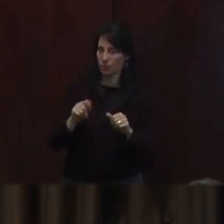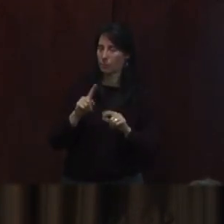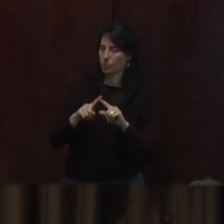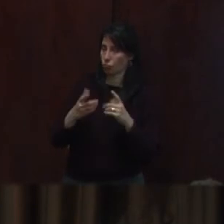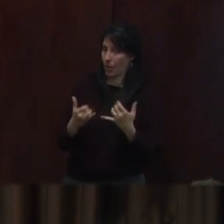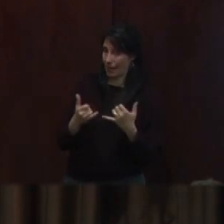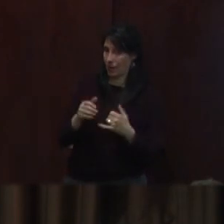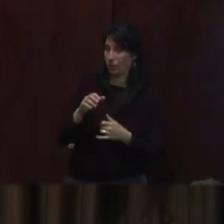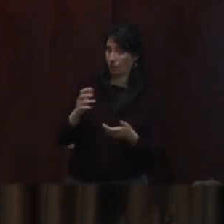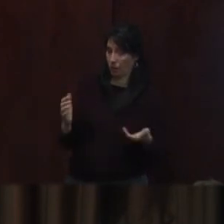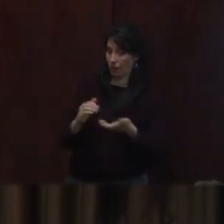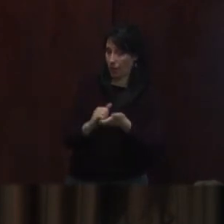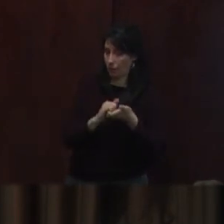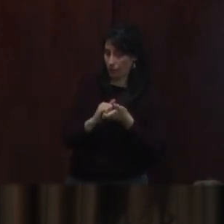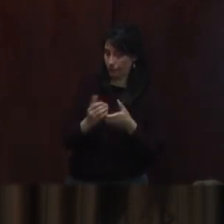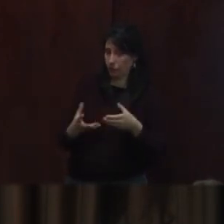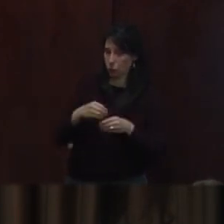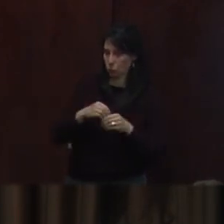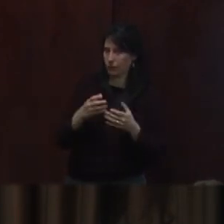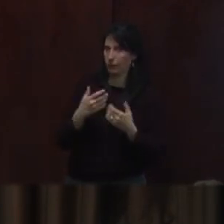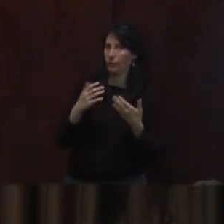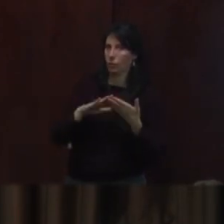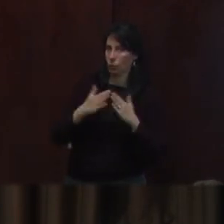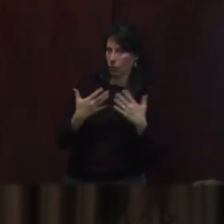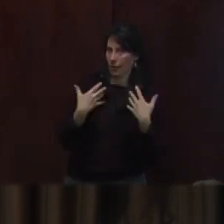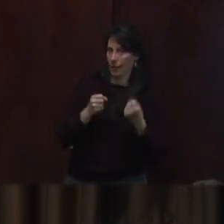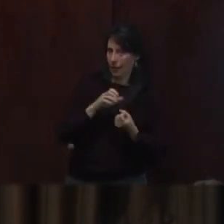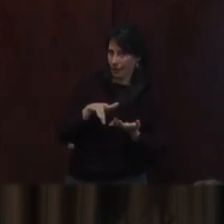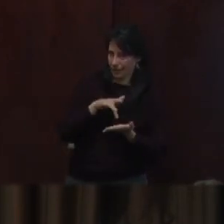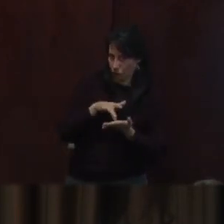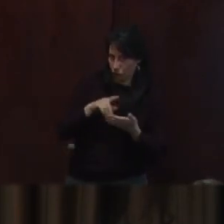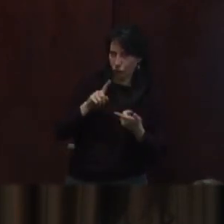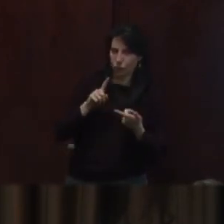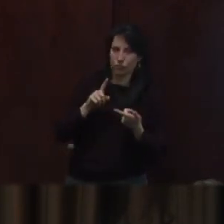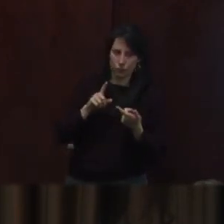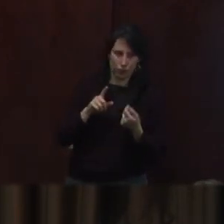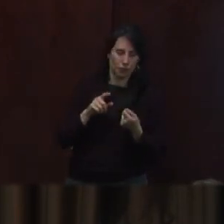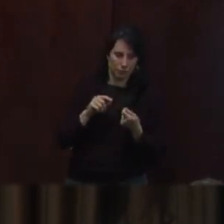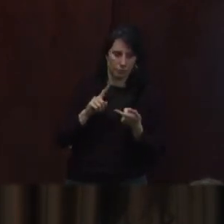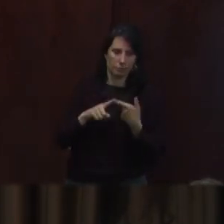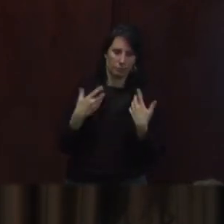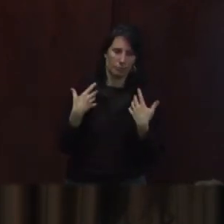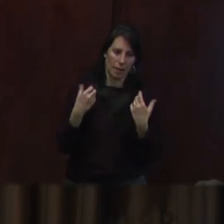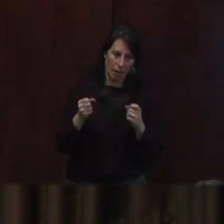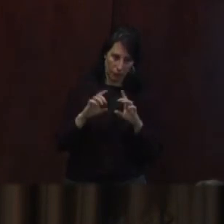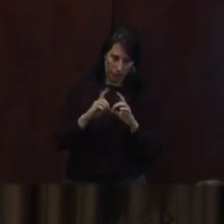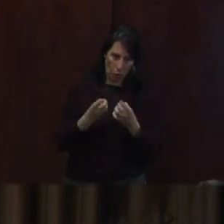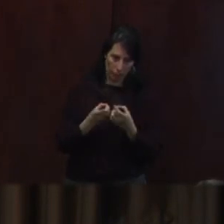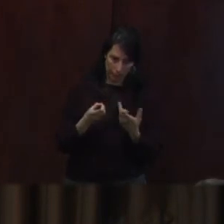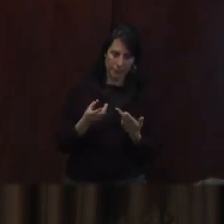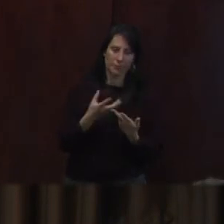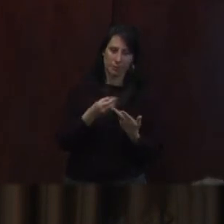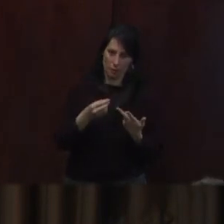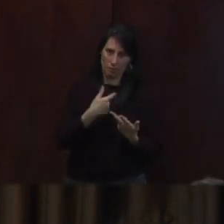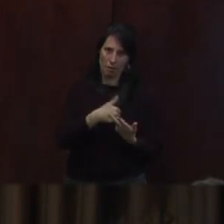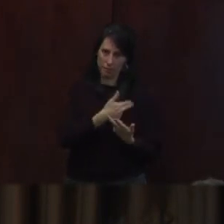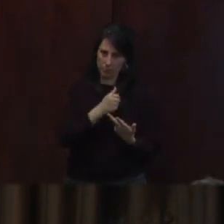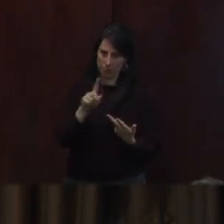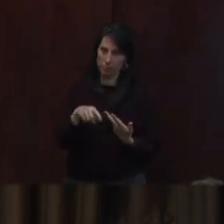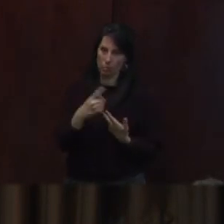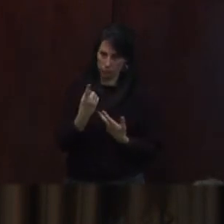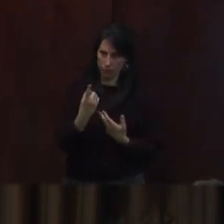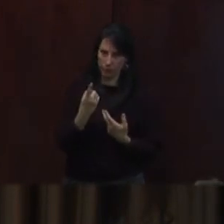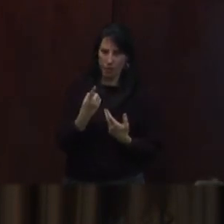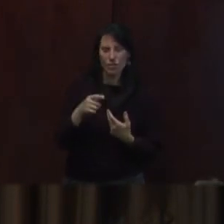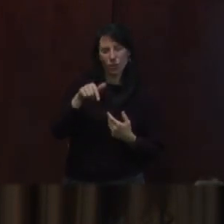hospitals. And each, because geographically we're a bit different than the triad and triangle, and that regional approach allows us